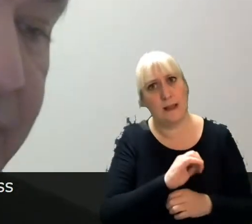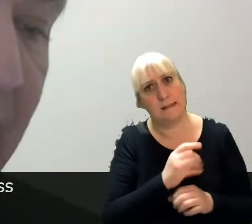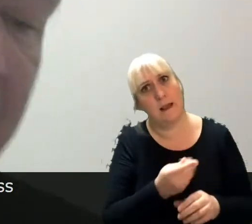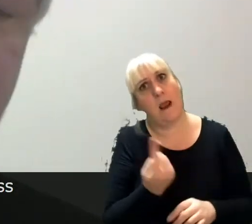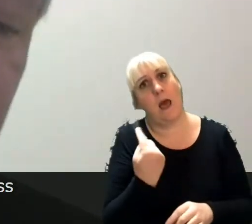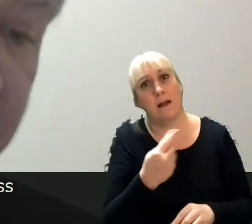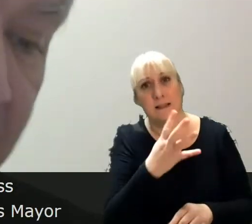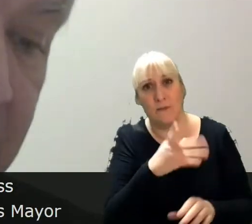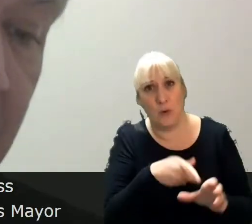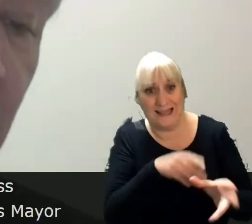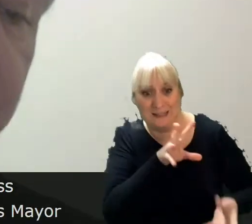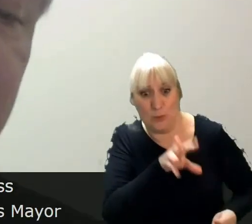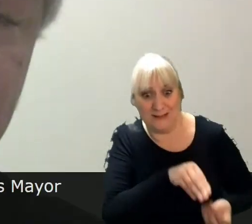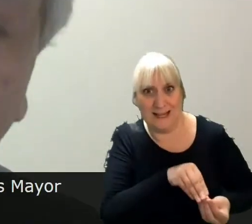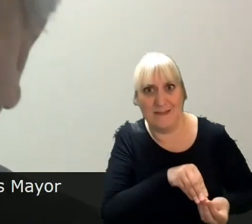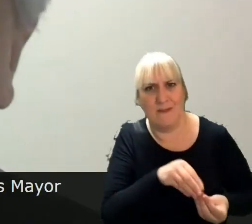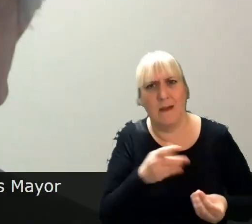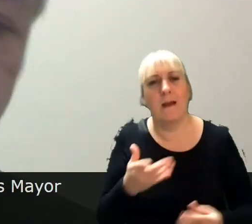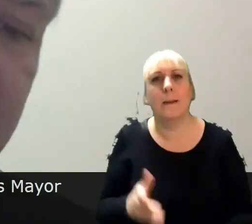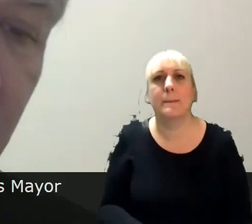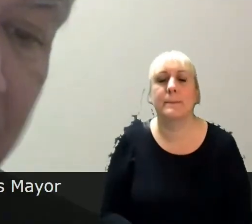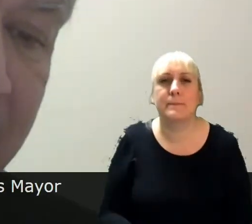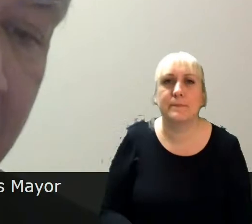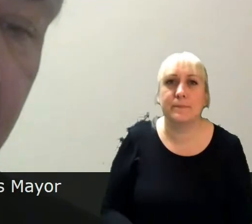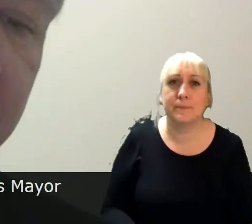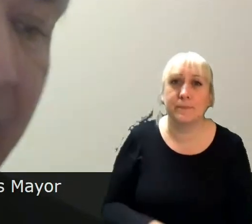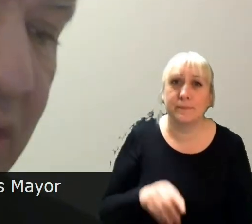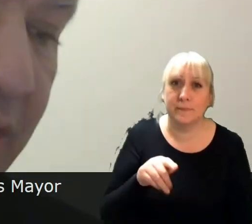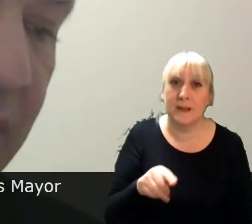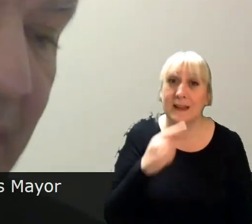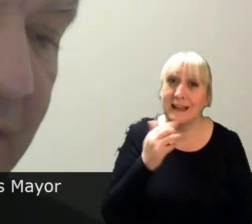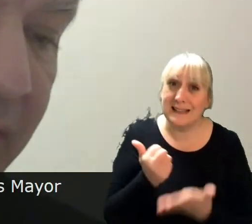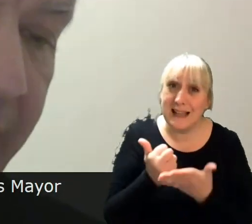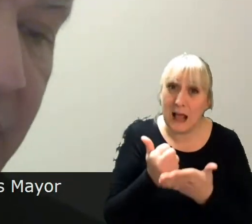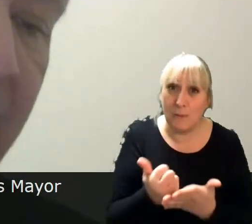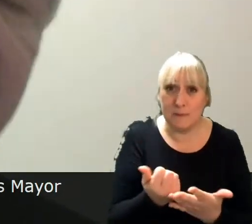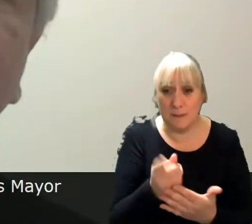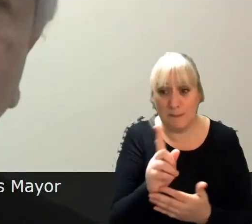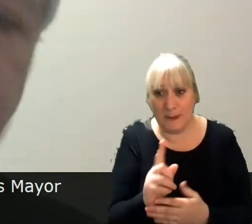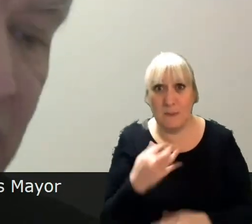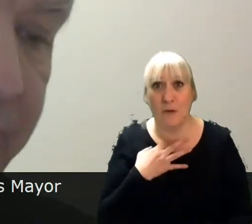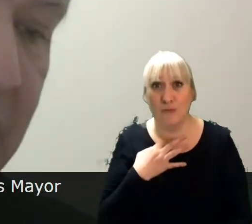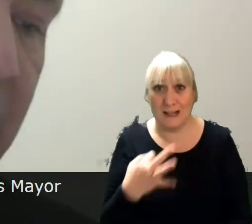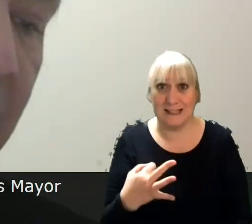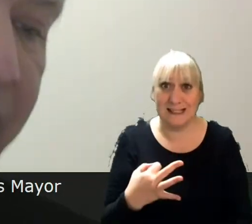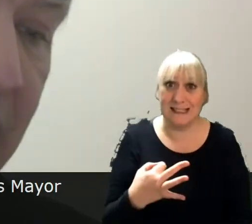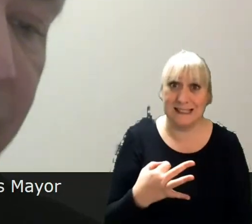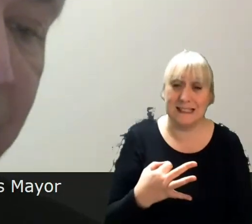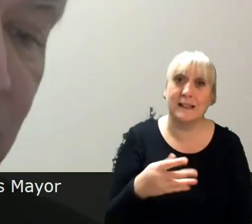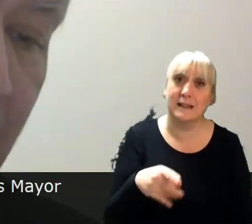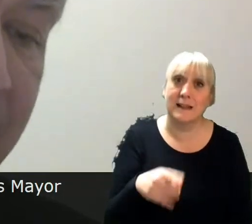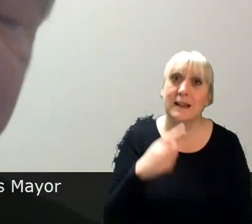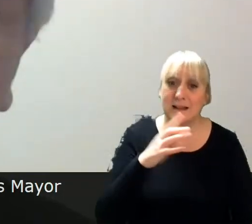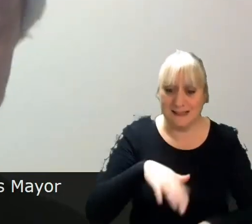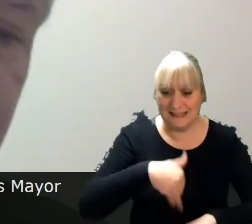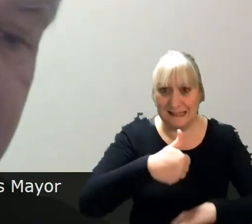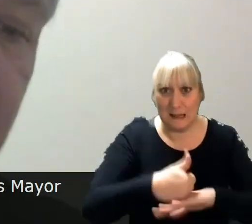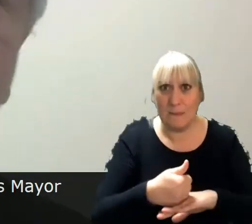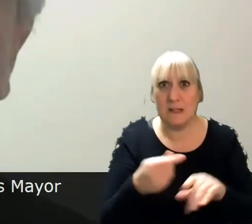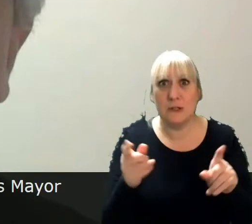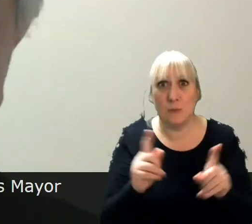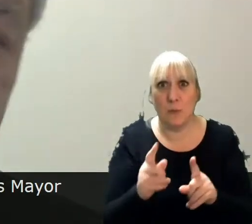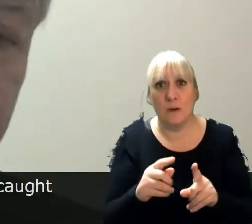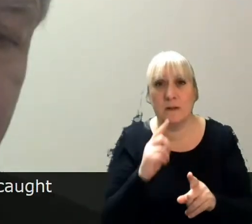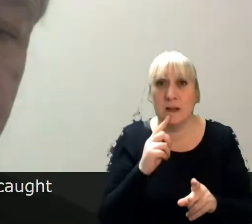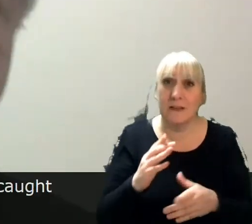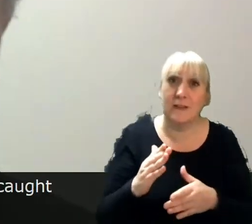million Young Londoners Fund to particularly help those at risk of getting caught up in crime. The establishment of England's first violence reduction unit